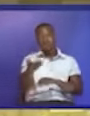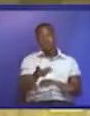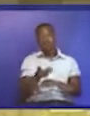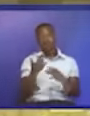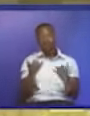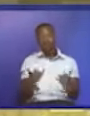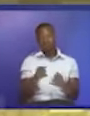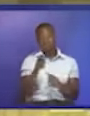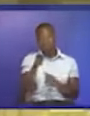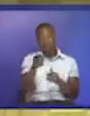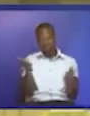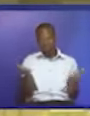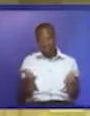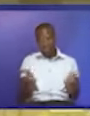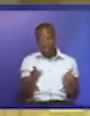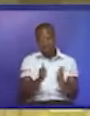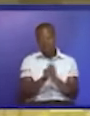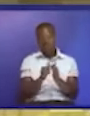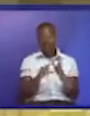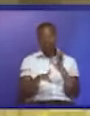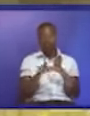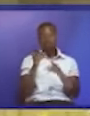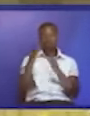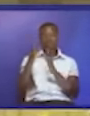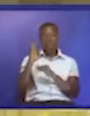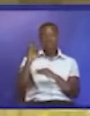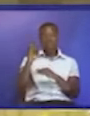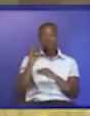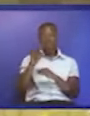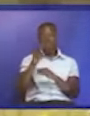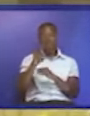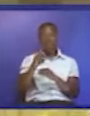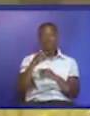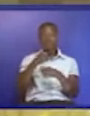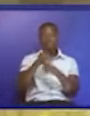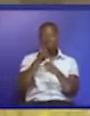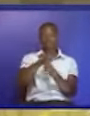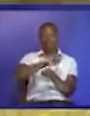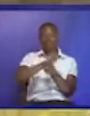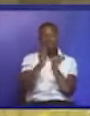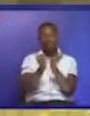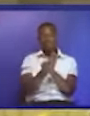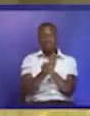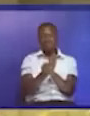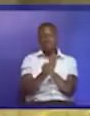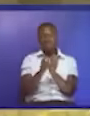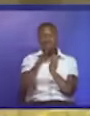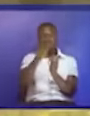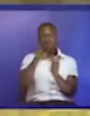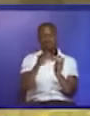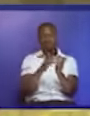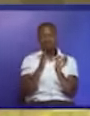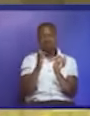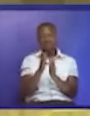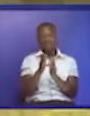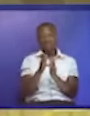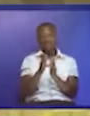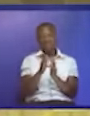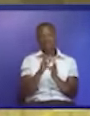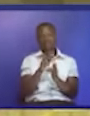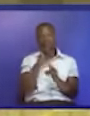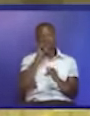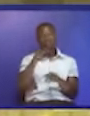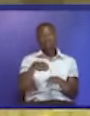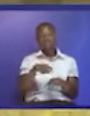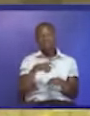this place and the Spirit of God has convicted you. You need Jesus. There's no point cajoling you. There's no